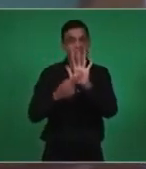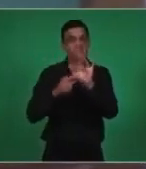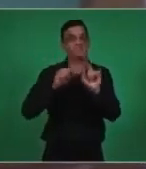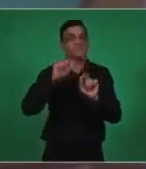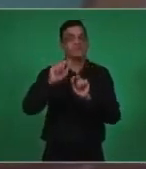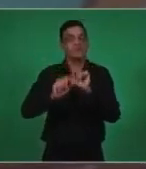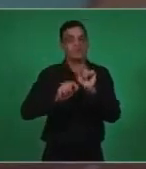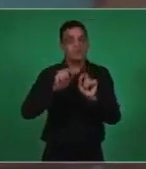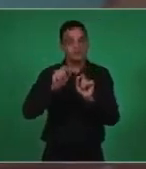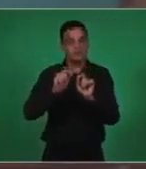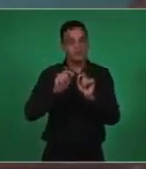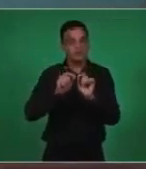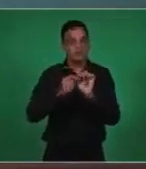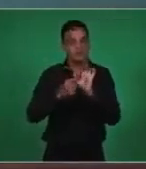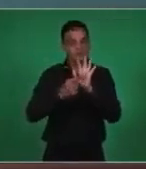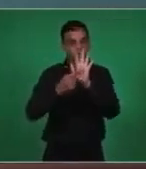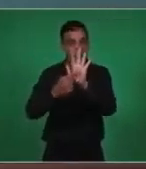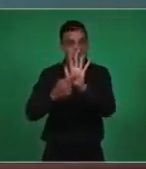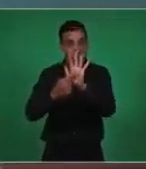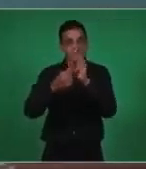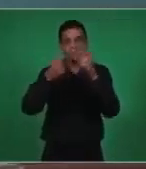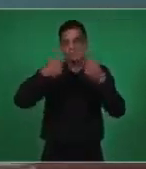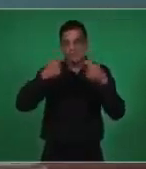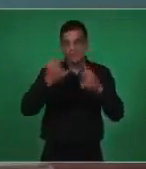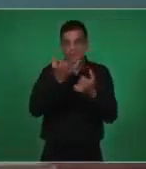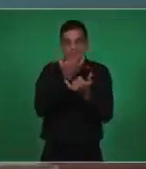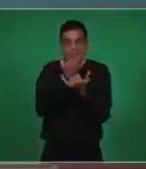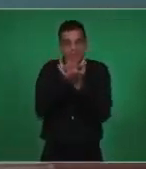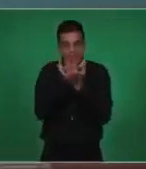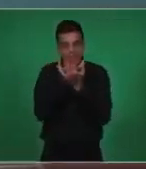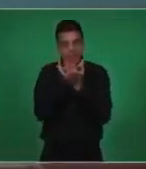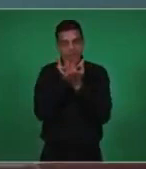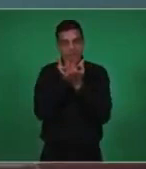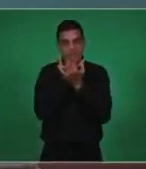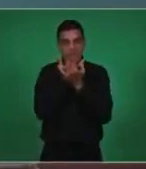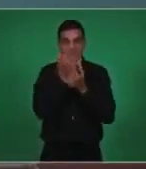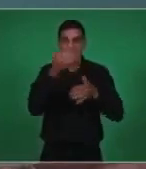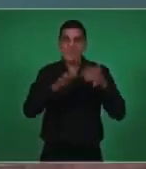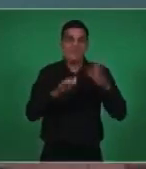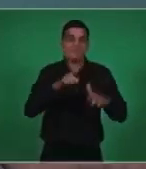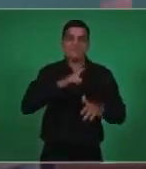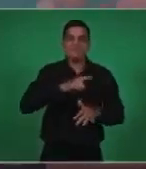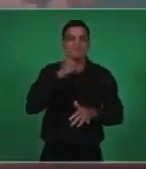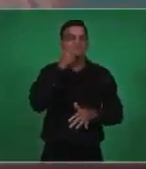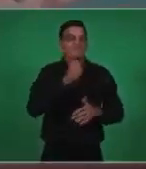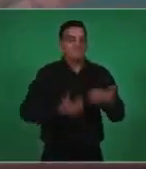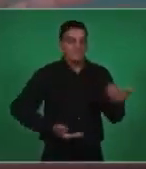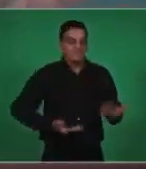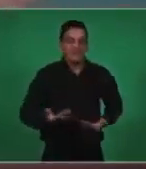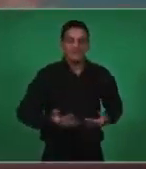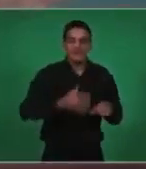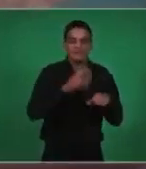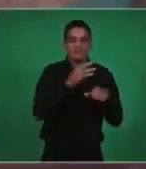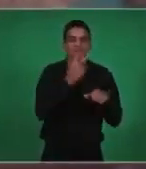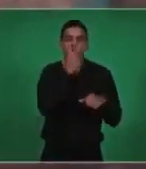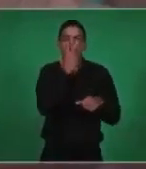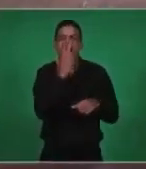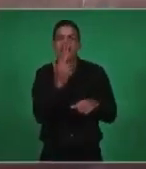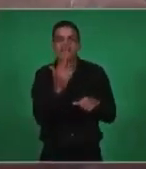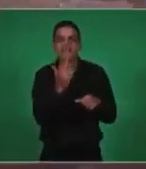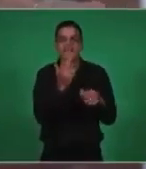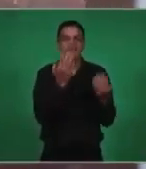Jesus wants this from our lives. If you cannot forgive, you get sick. There are many sisters that are sick. And in